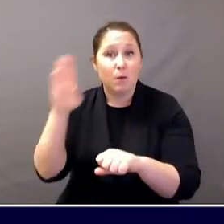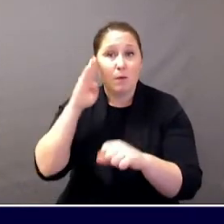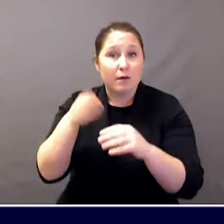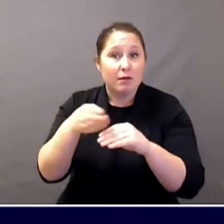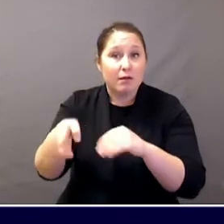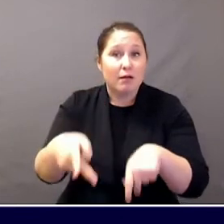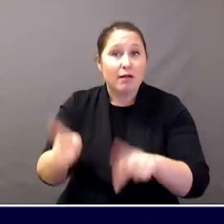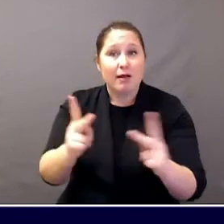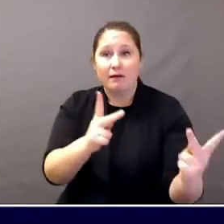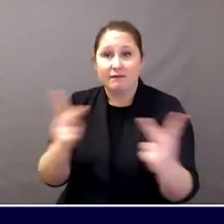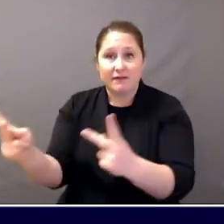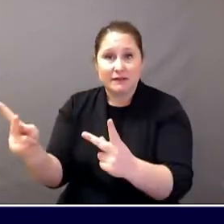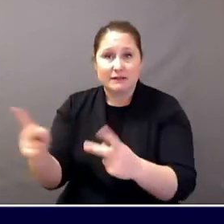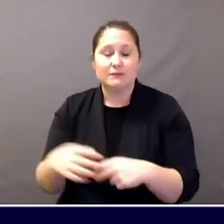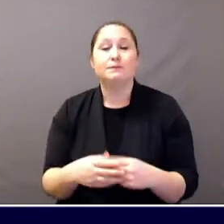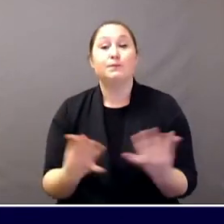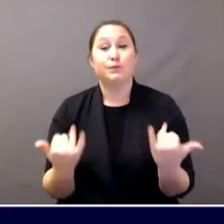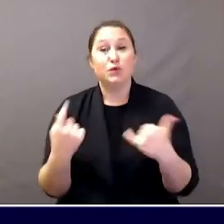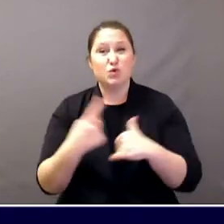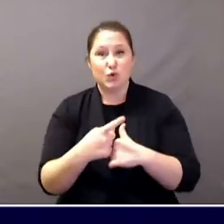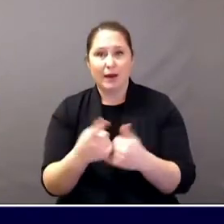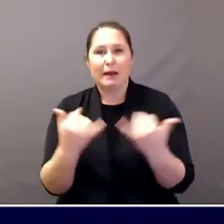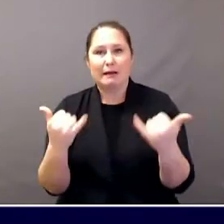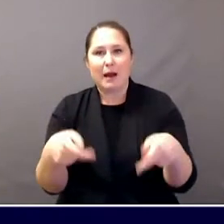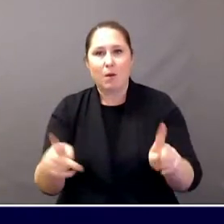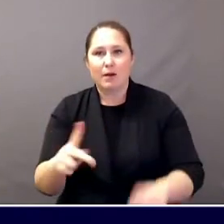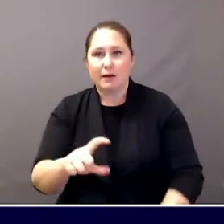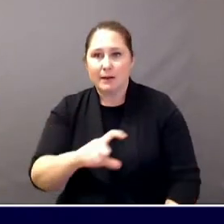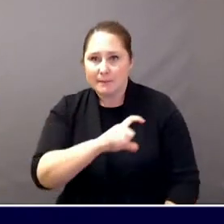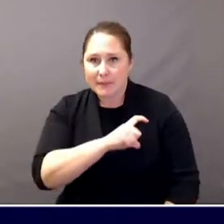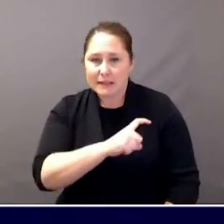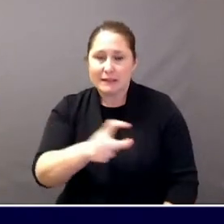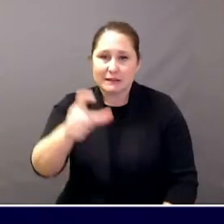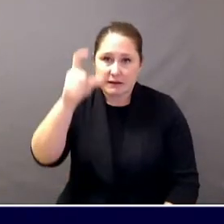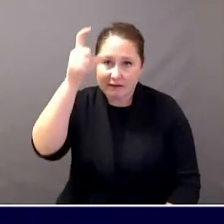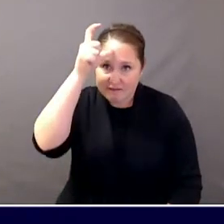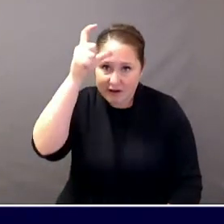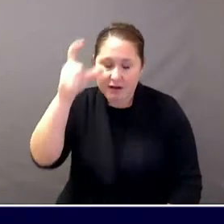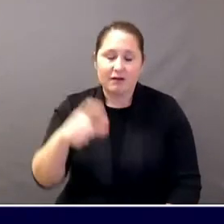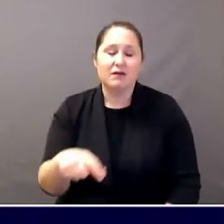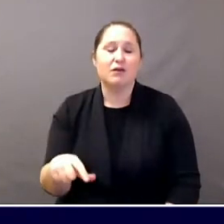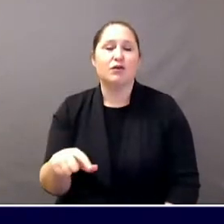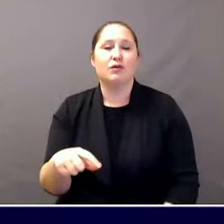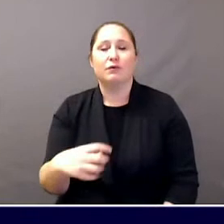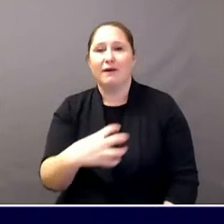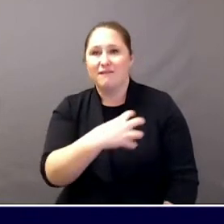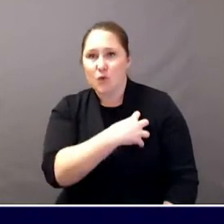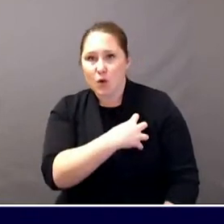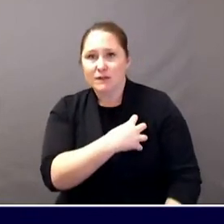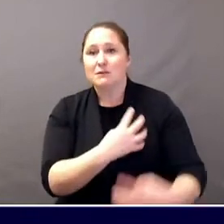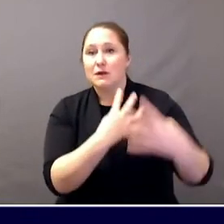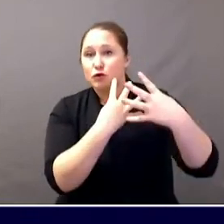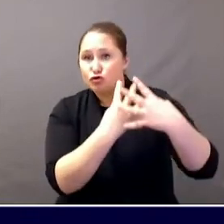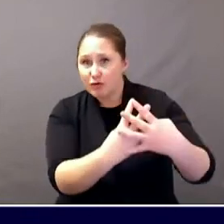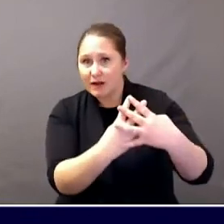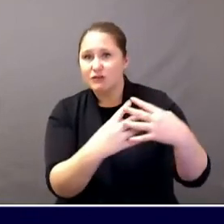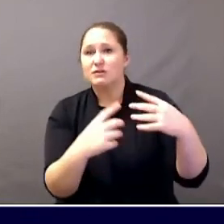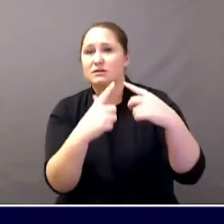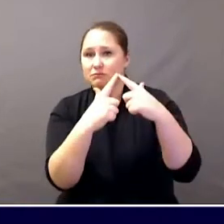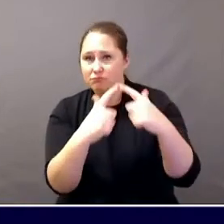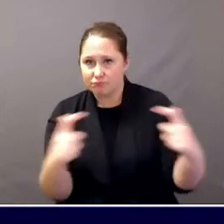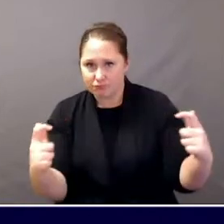safety personnel, firefighters, police, other law enforcement officials, and corrections officials to ensure the continuity